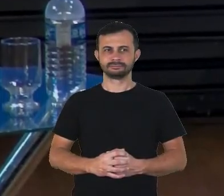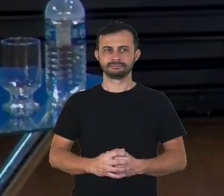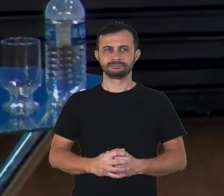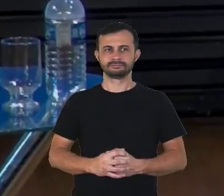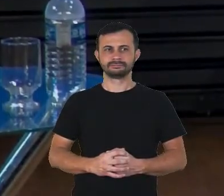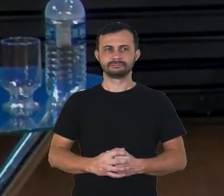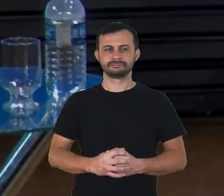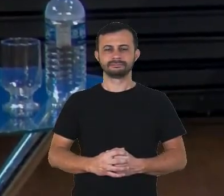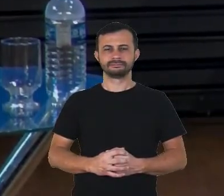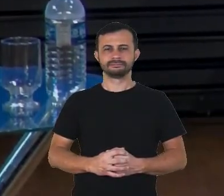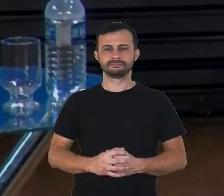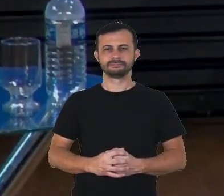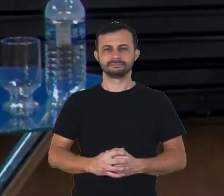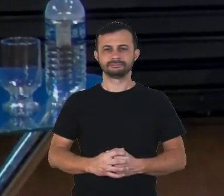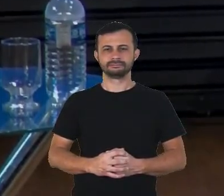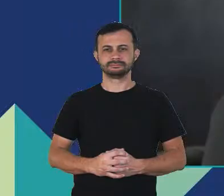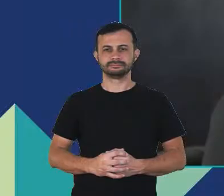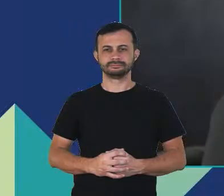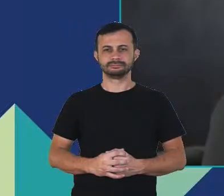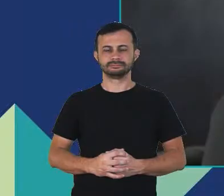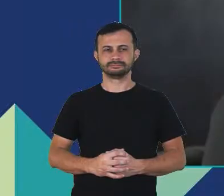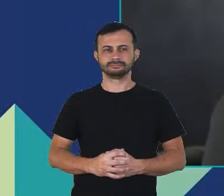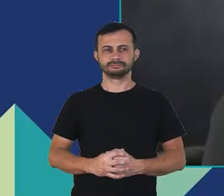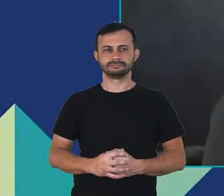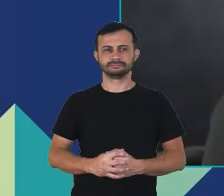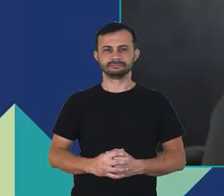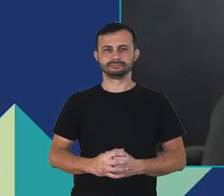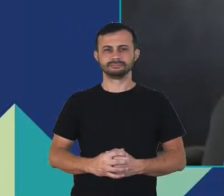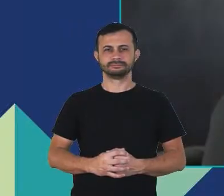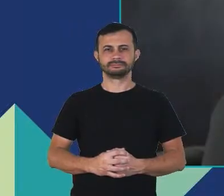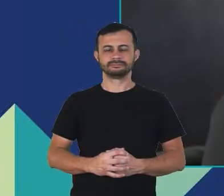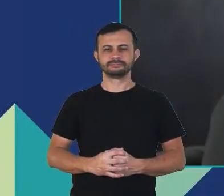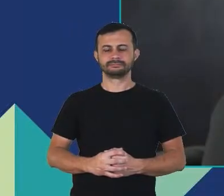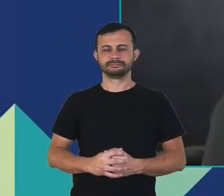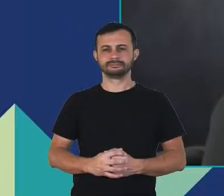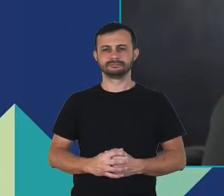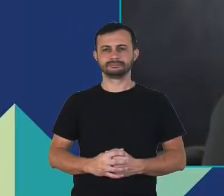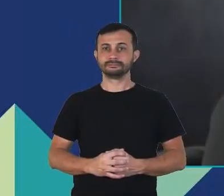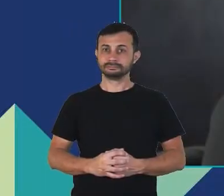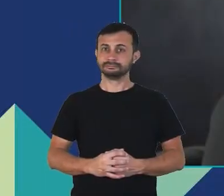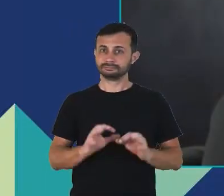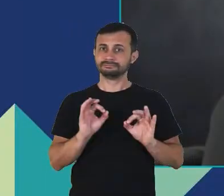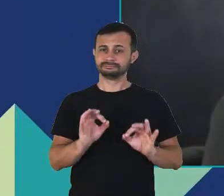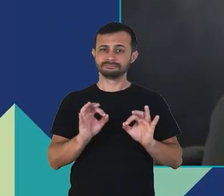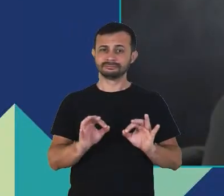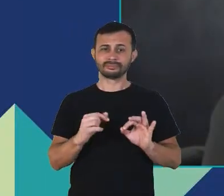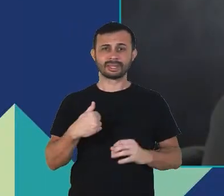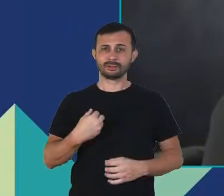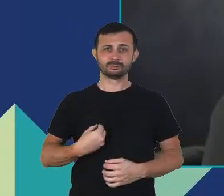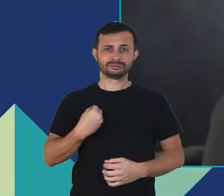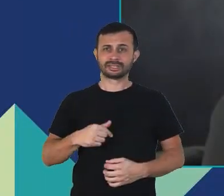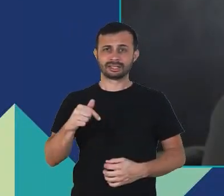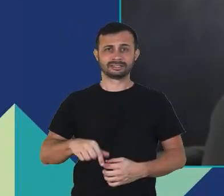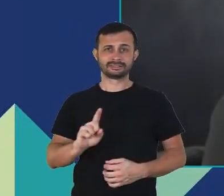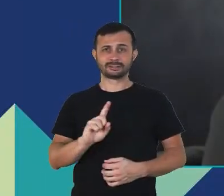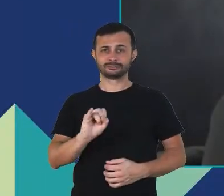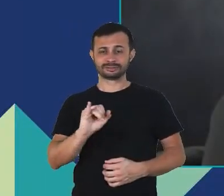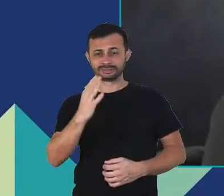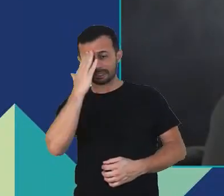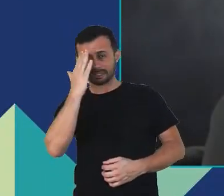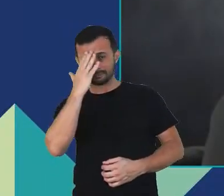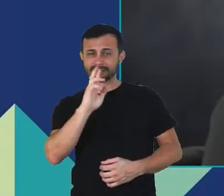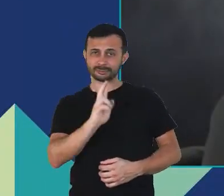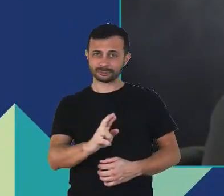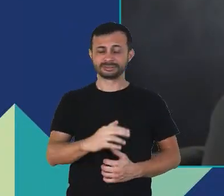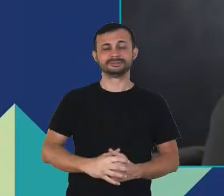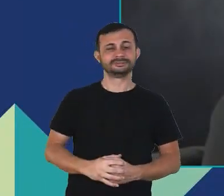You're right. I wouldn't be here if I knew the answer. Okay, but no,